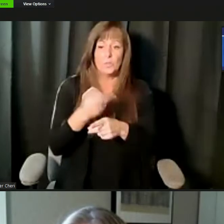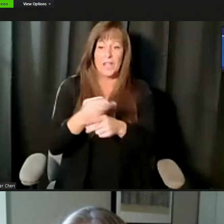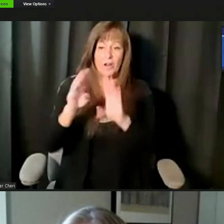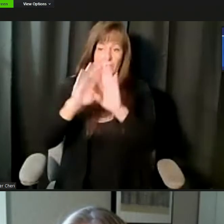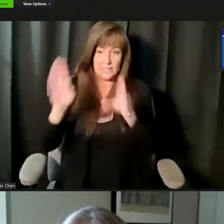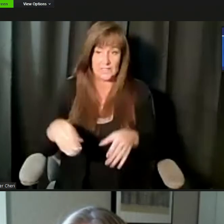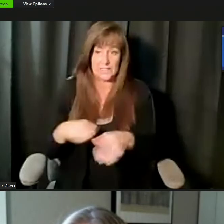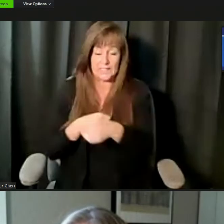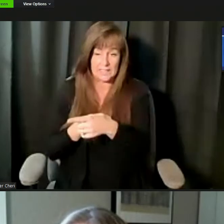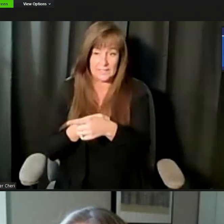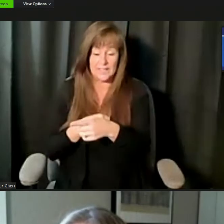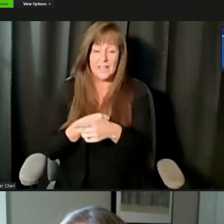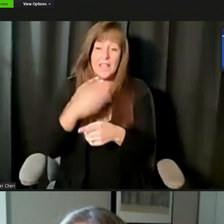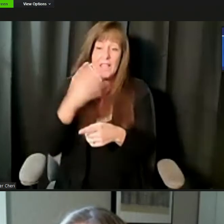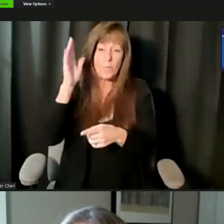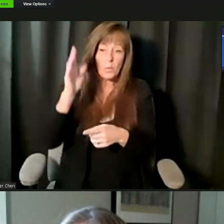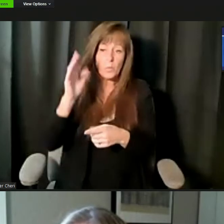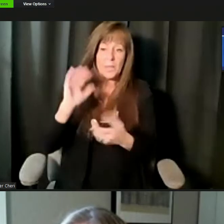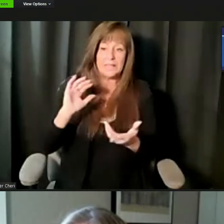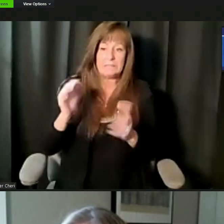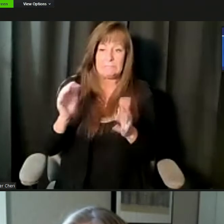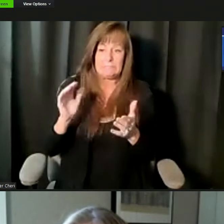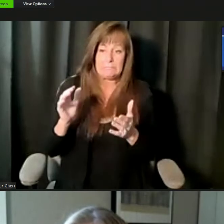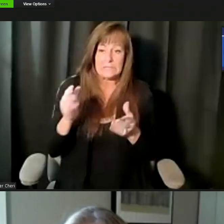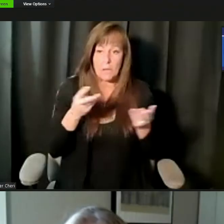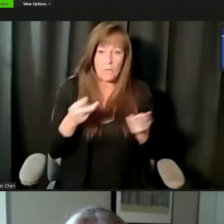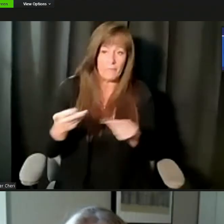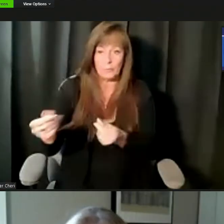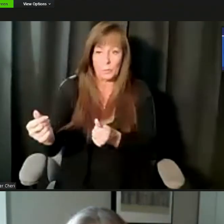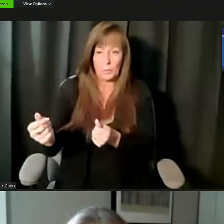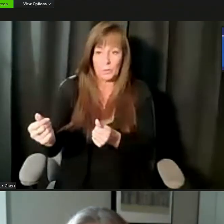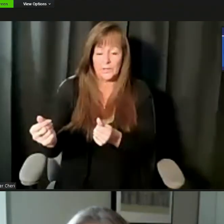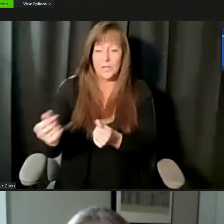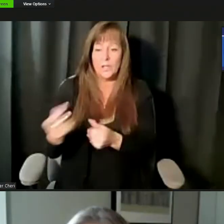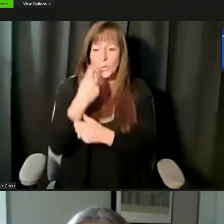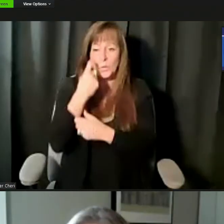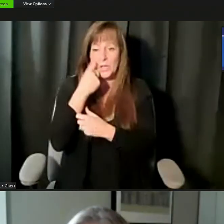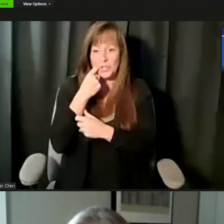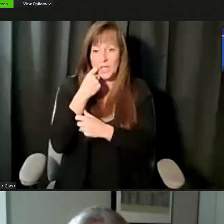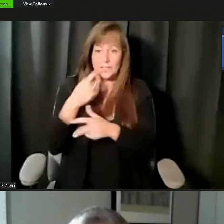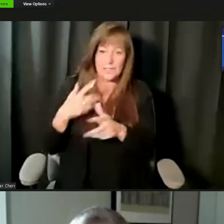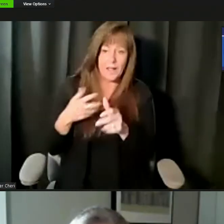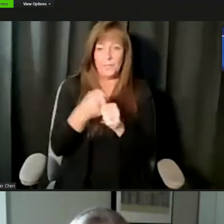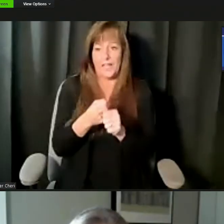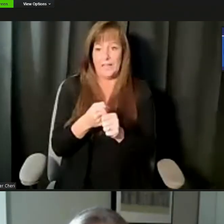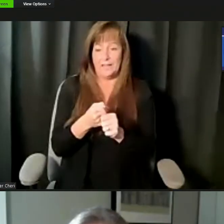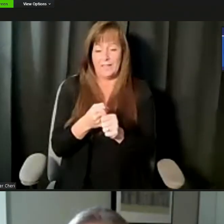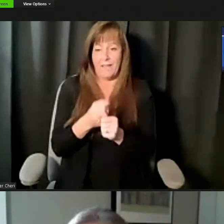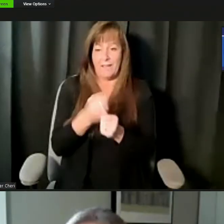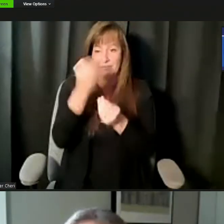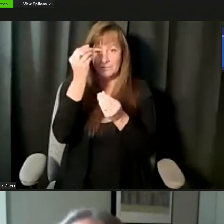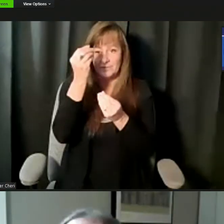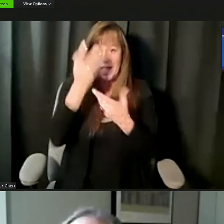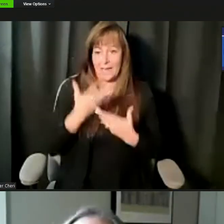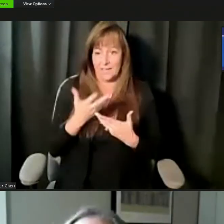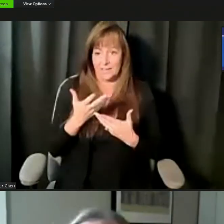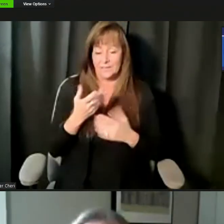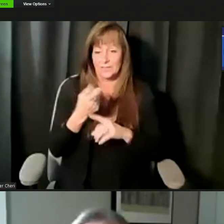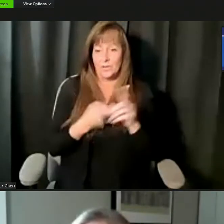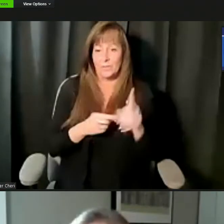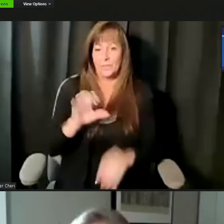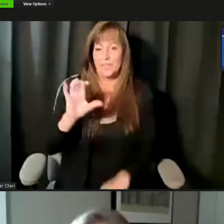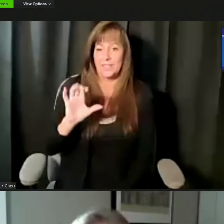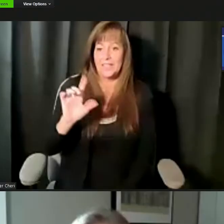fluid as we digest that updated guidance from ACIP. We will likely update some